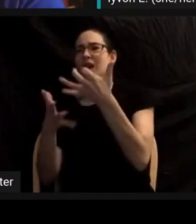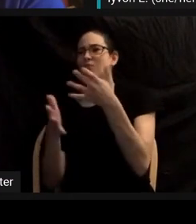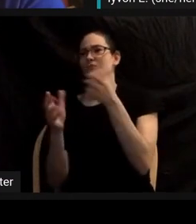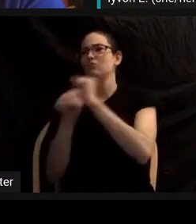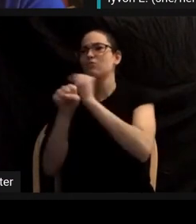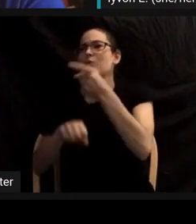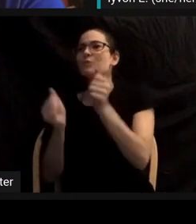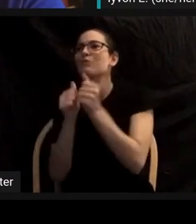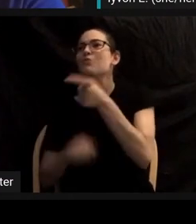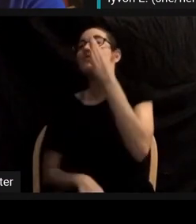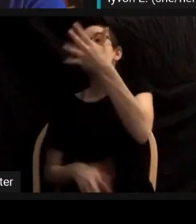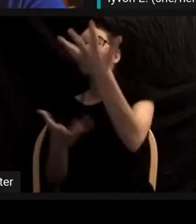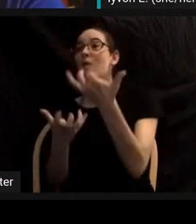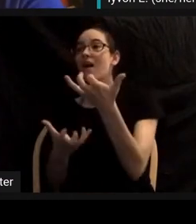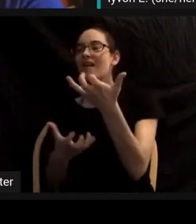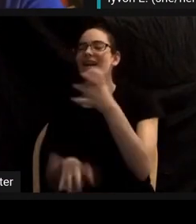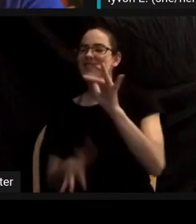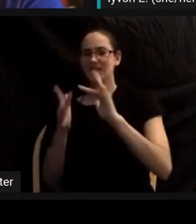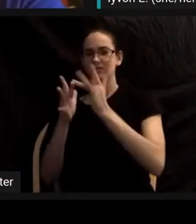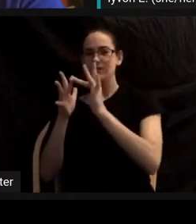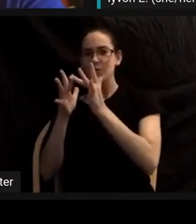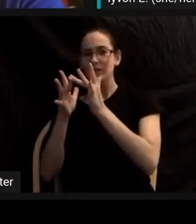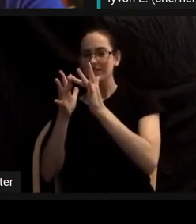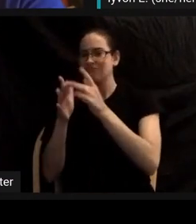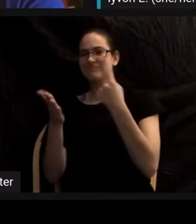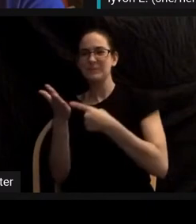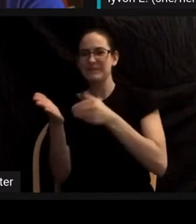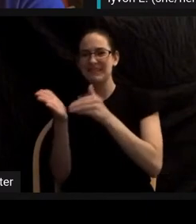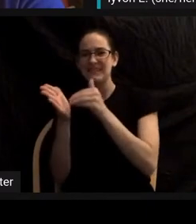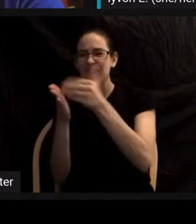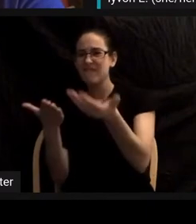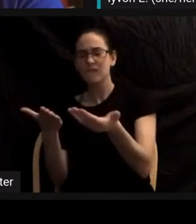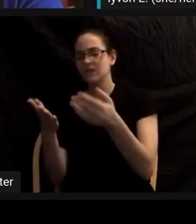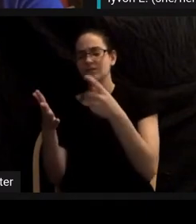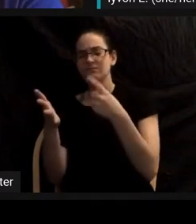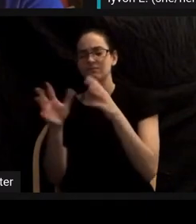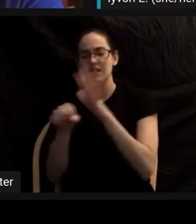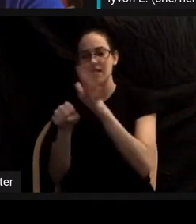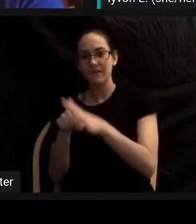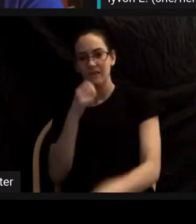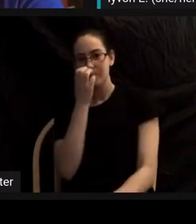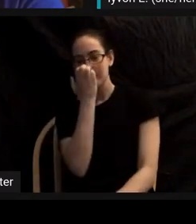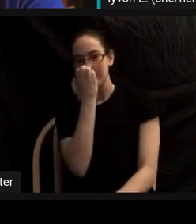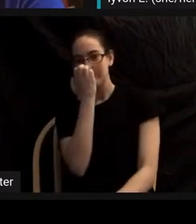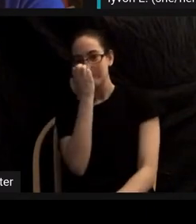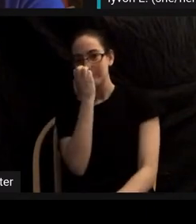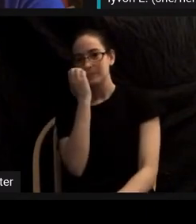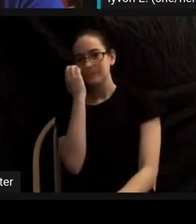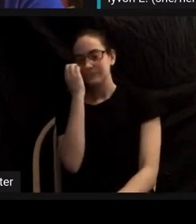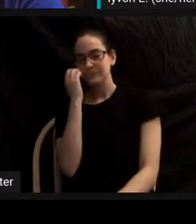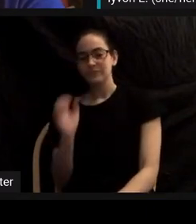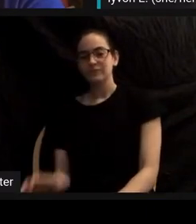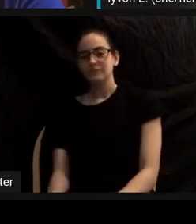day. And that's often enough. And then once you start working with people,